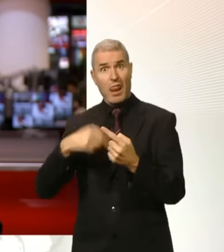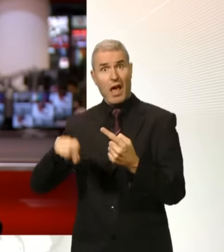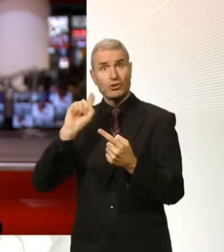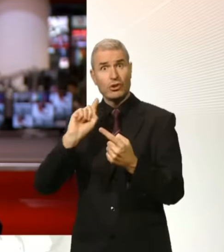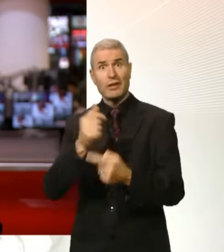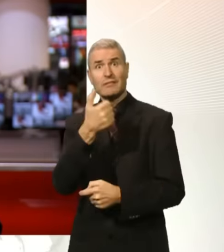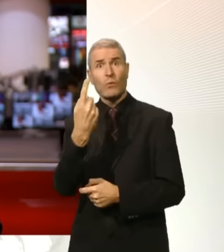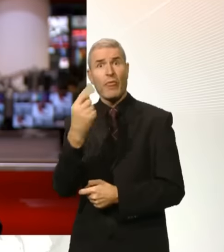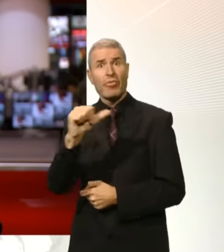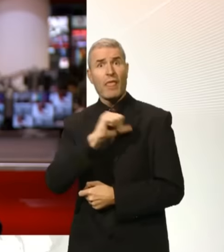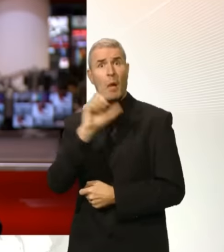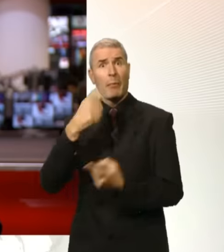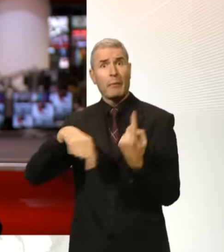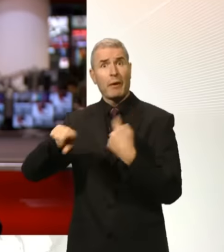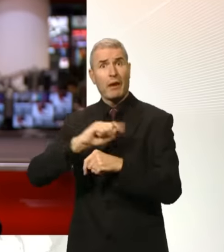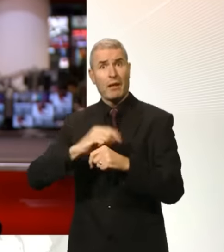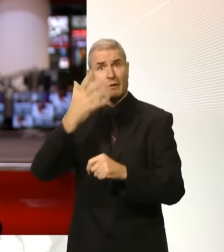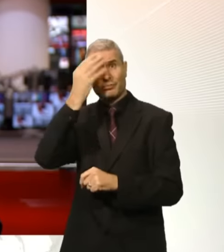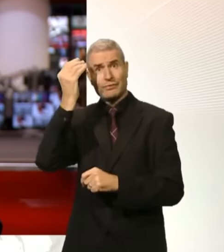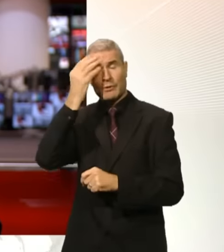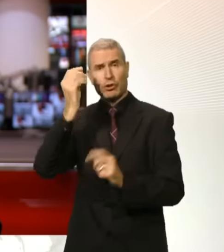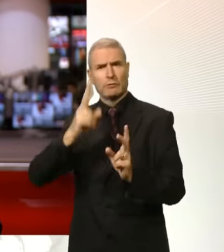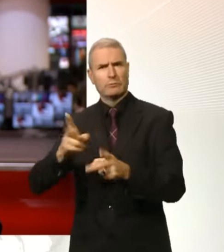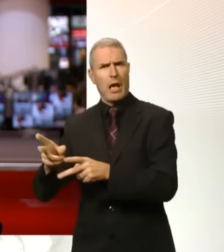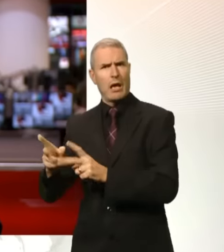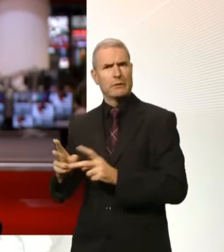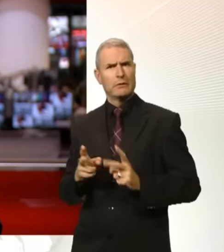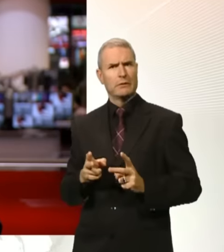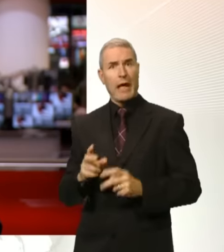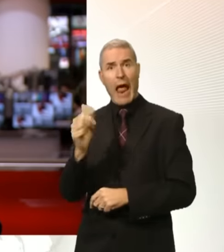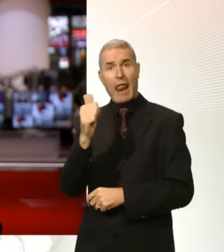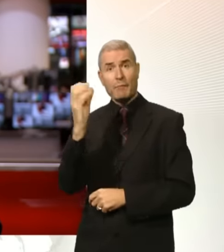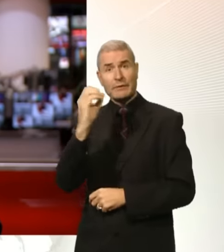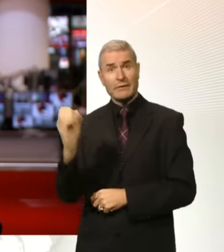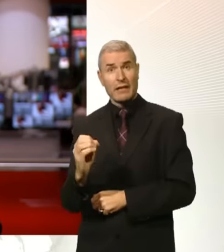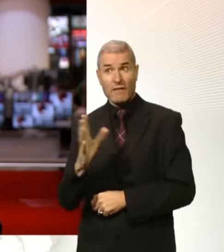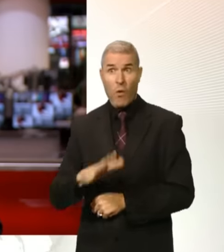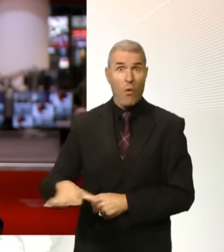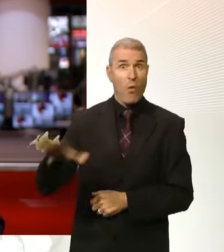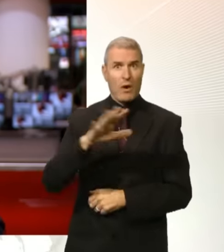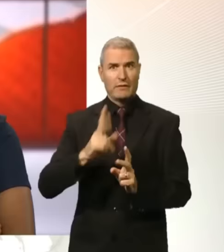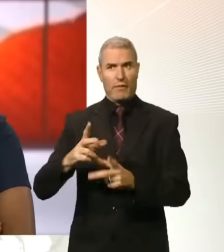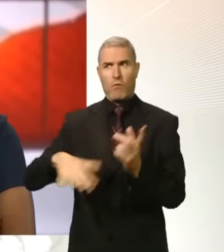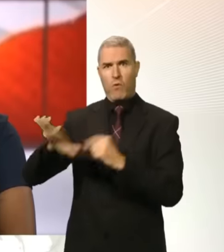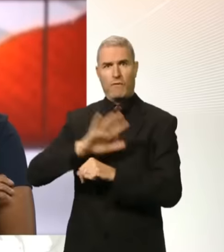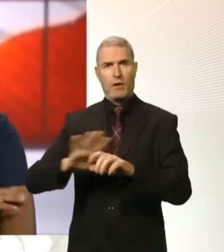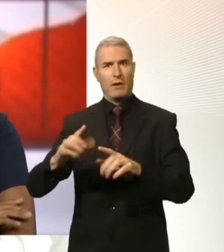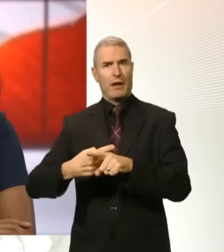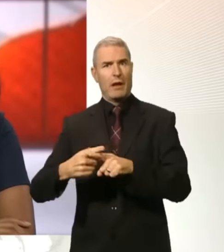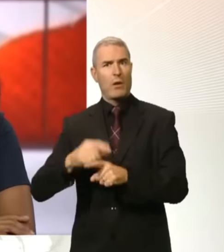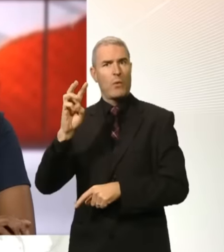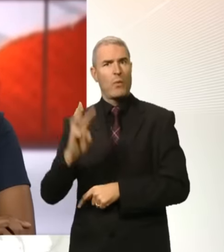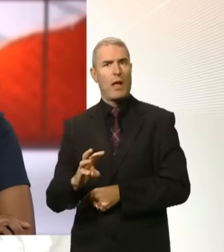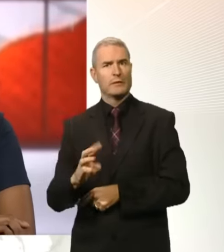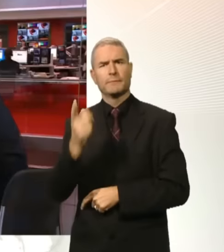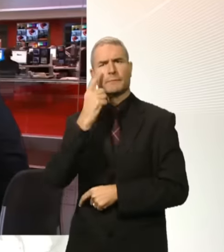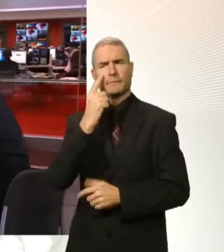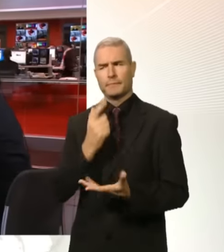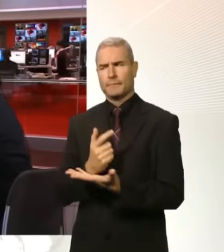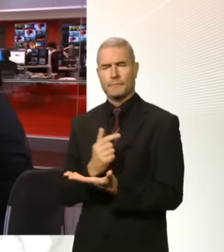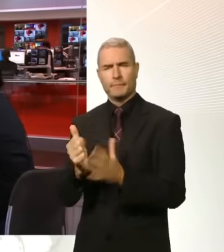than 61,000 people died from the condition. That's 11% of all deaths. Let's speak to our health correspondent, Smita Mundasad, who's here